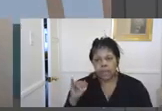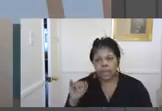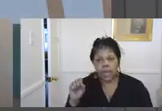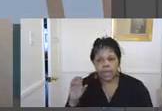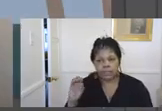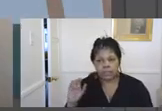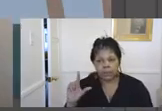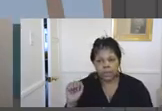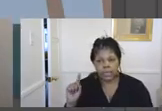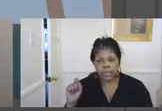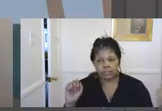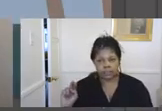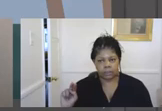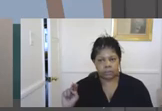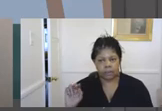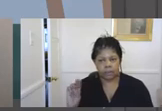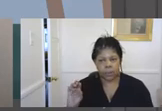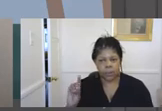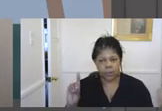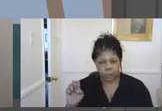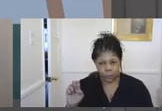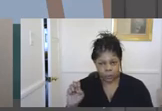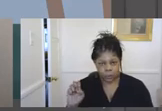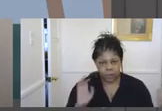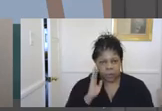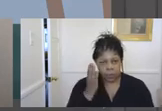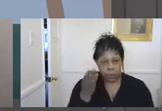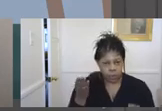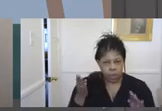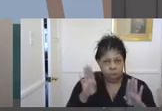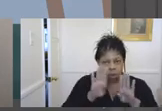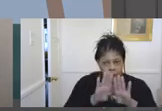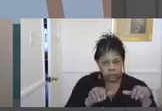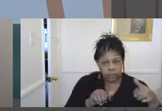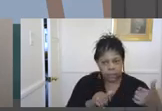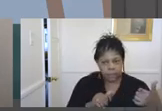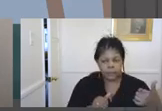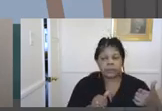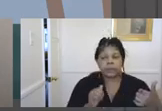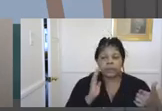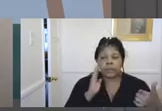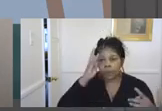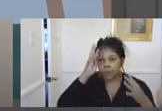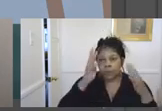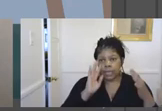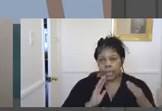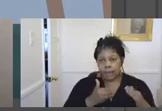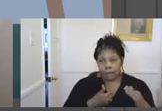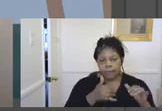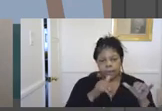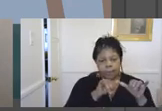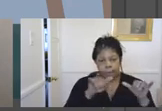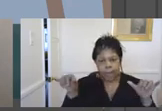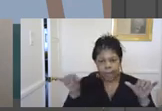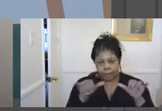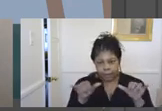And I can close this, and we're going to create our own pattern brushes. Now we want, see where the green lines